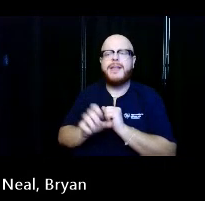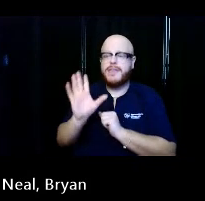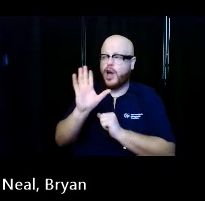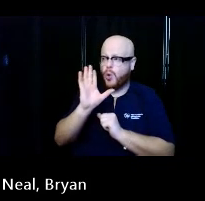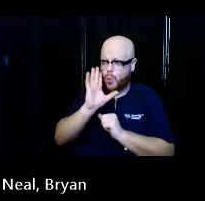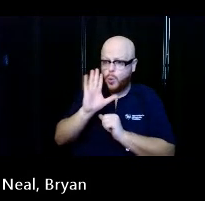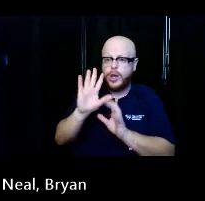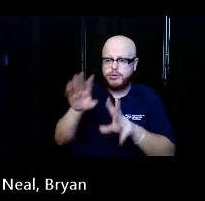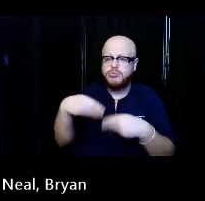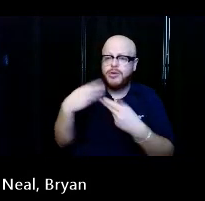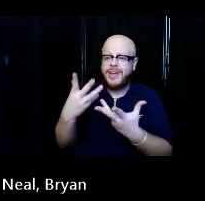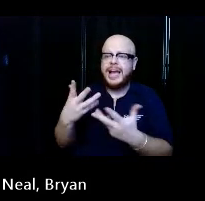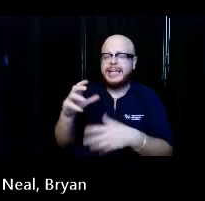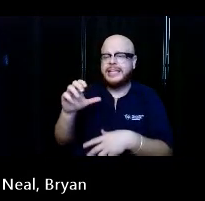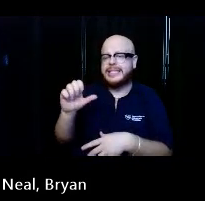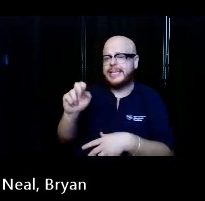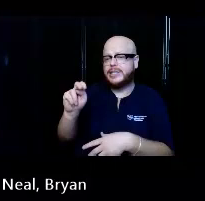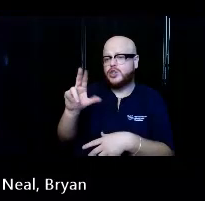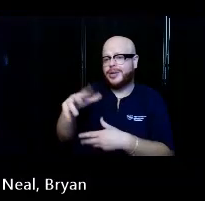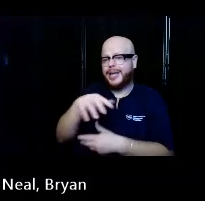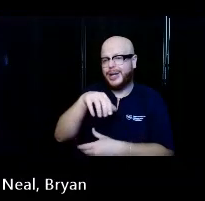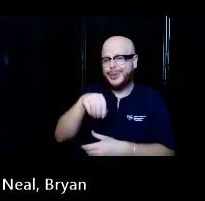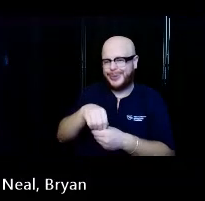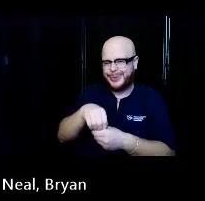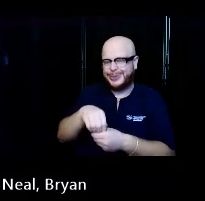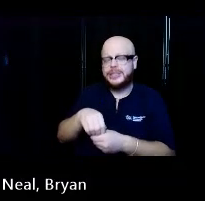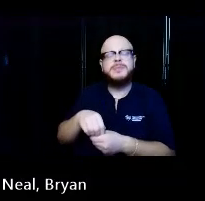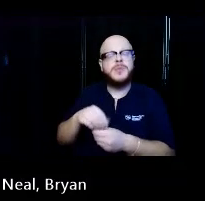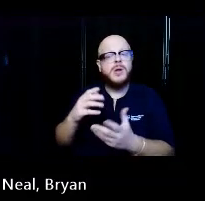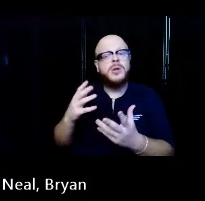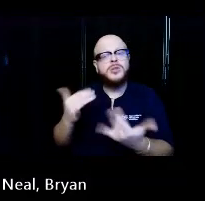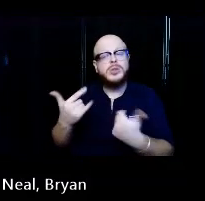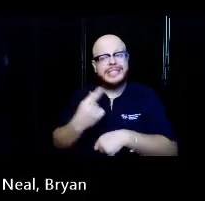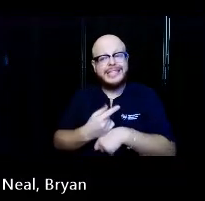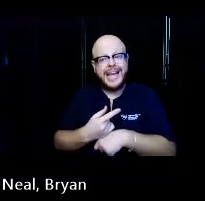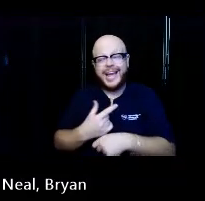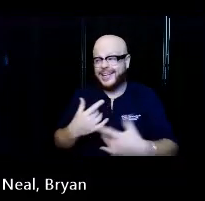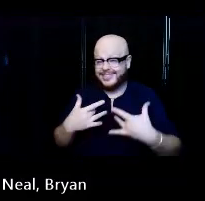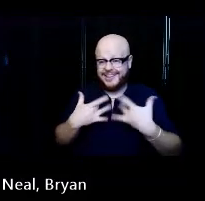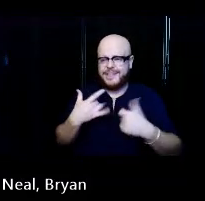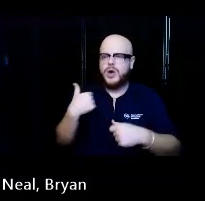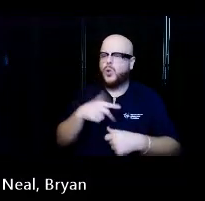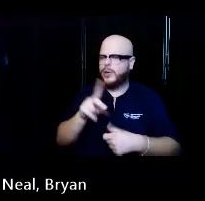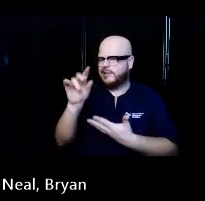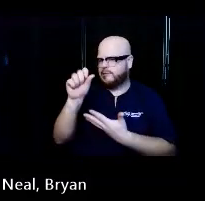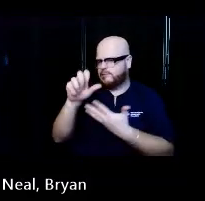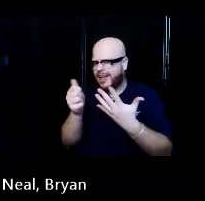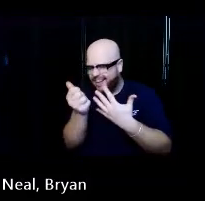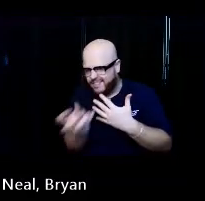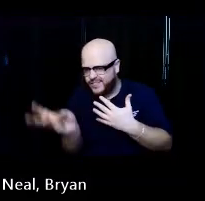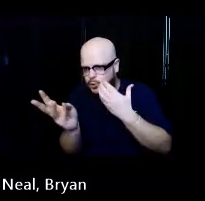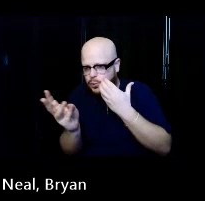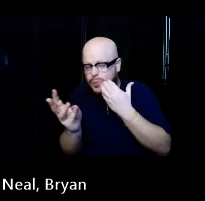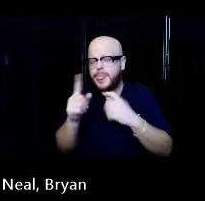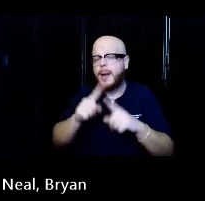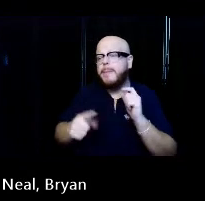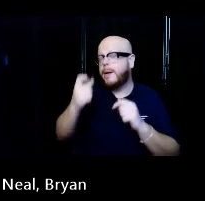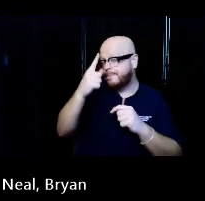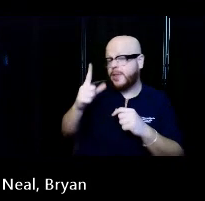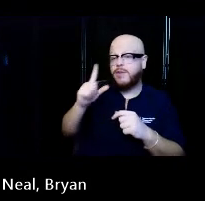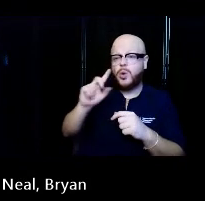and events. We highlighted a few in today's webinar. Specifically in that region, we have consulted